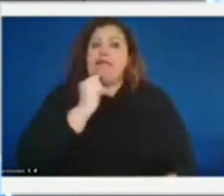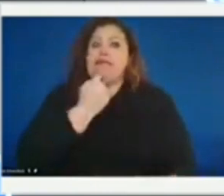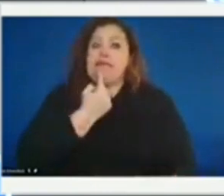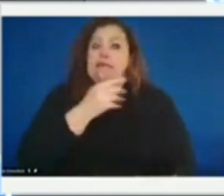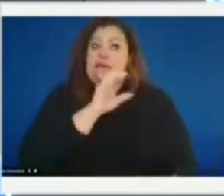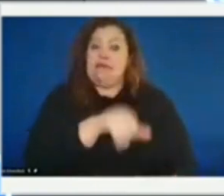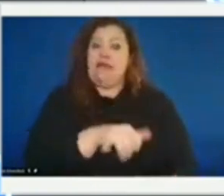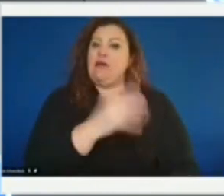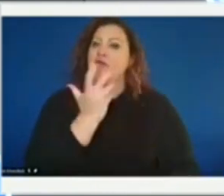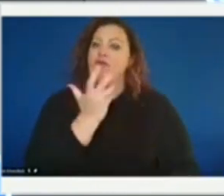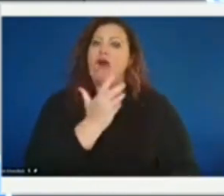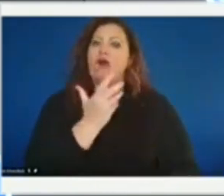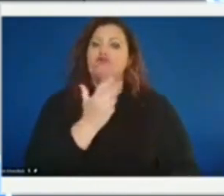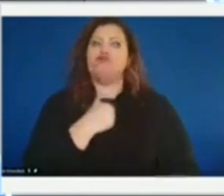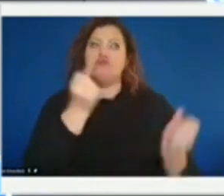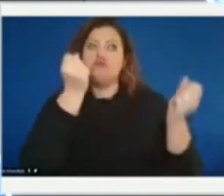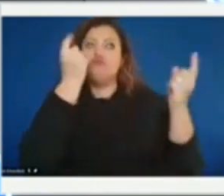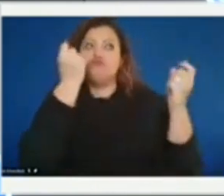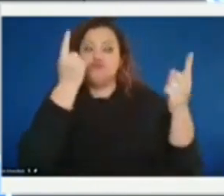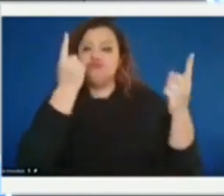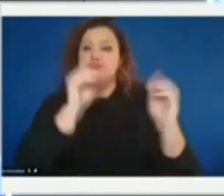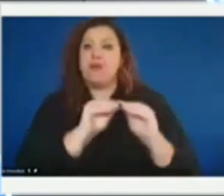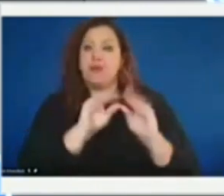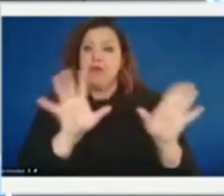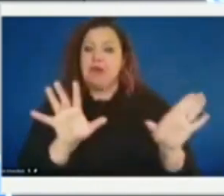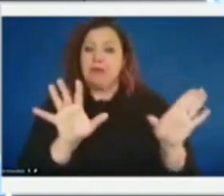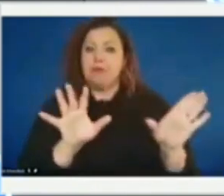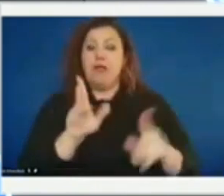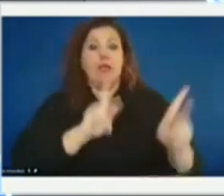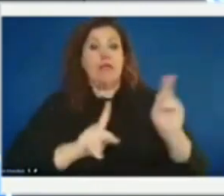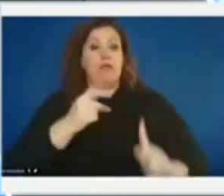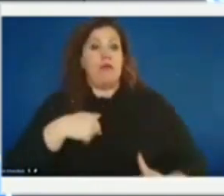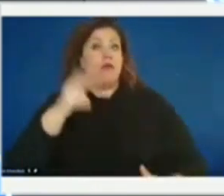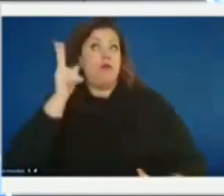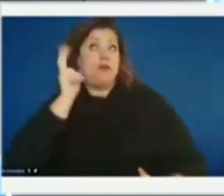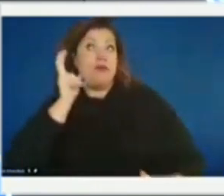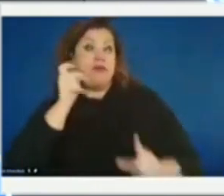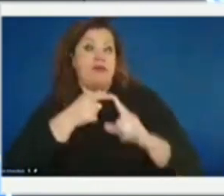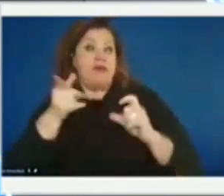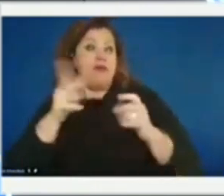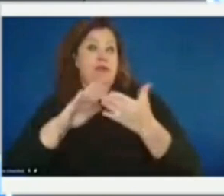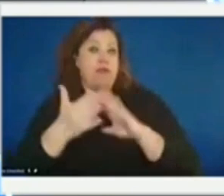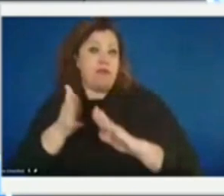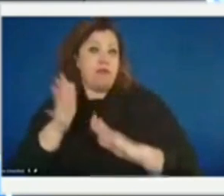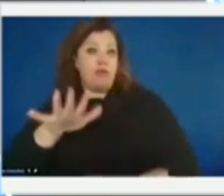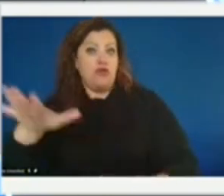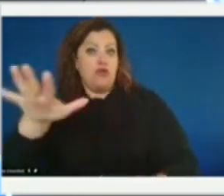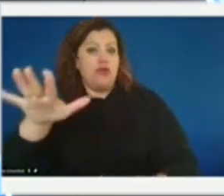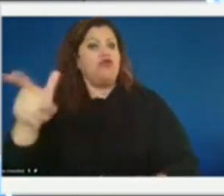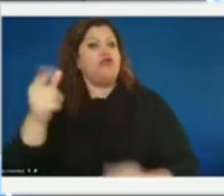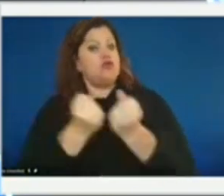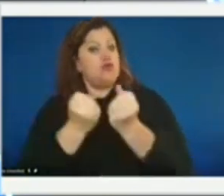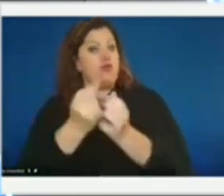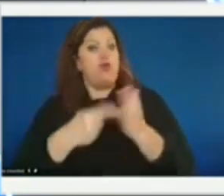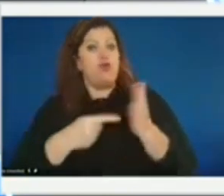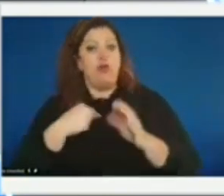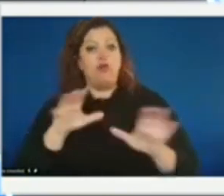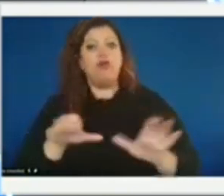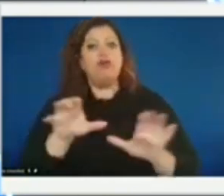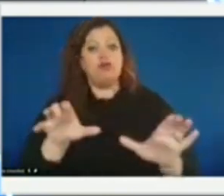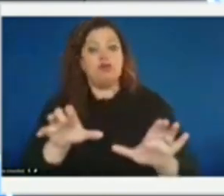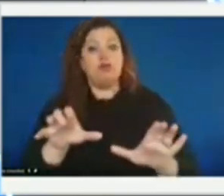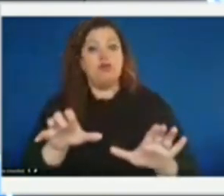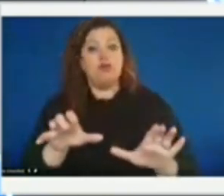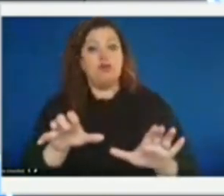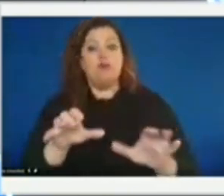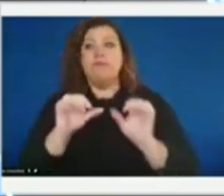not lost on anybody. And the people that we hear from in the community who support what we do consistently tell